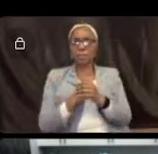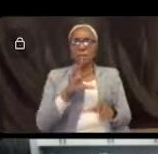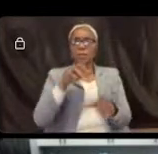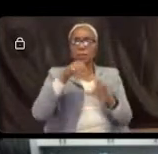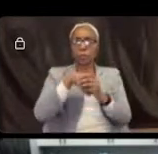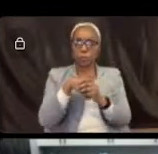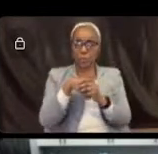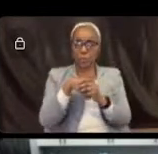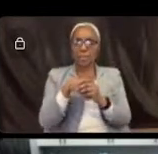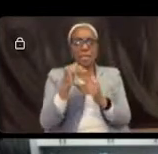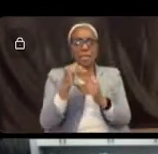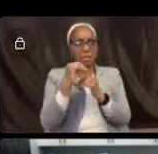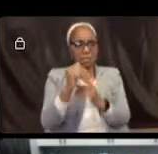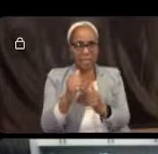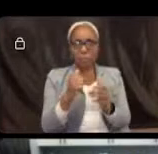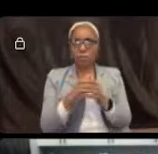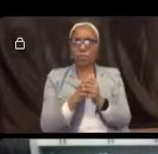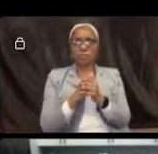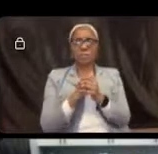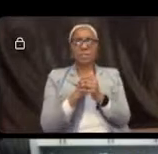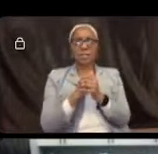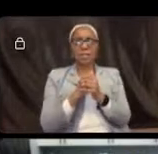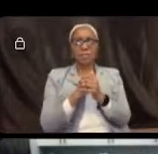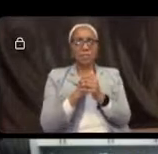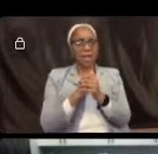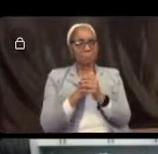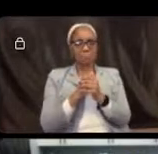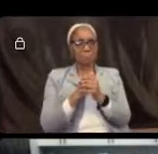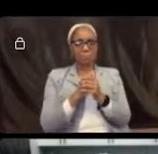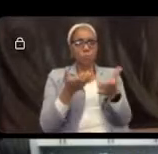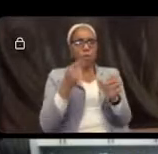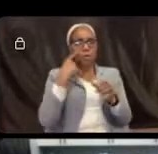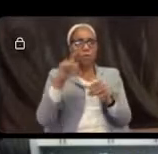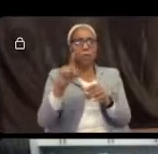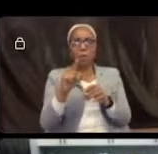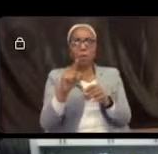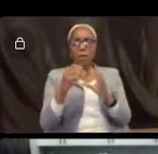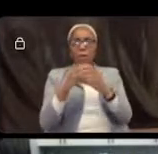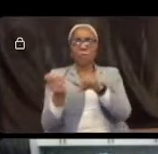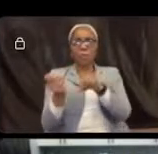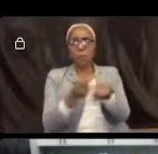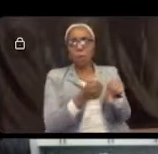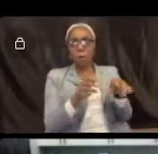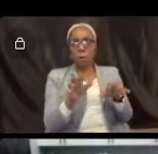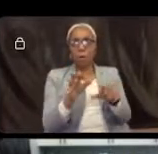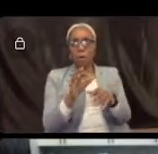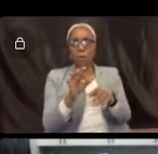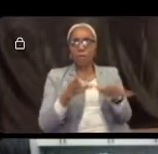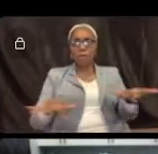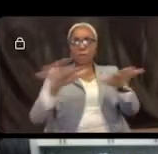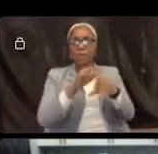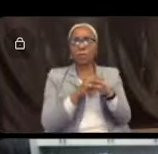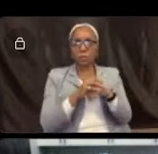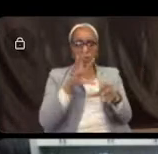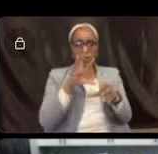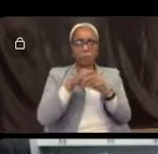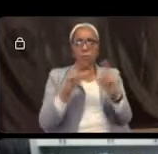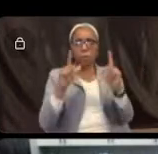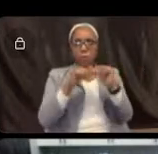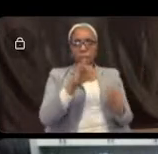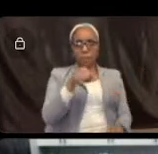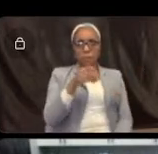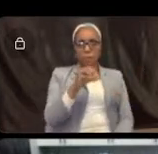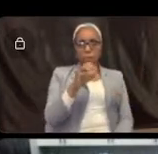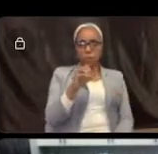included limitations that were imposed on the ball field that were included when Joe T. Robinson was